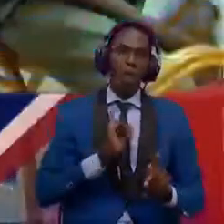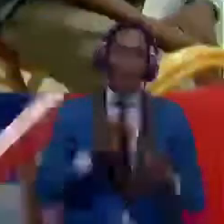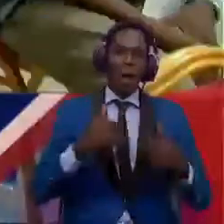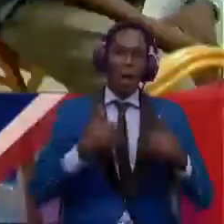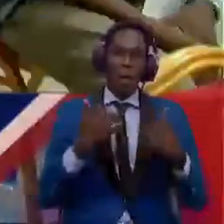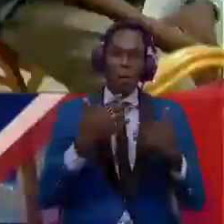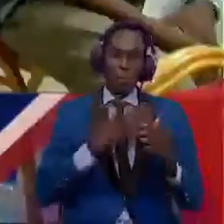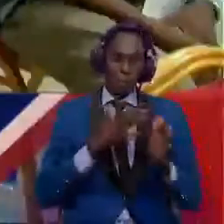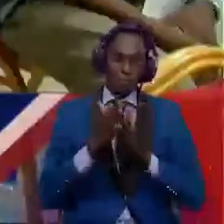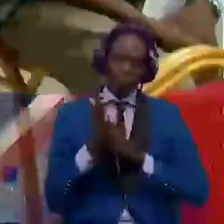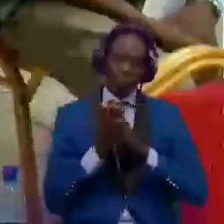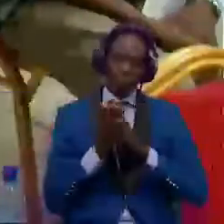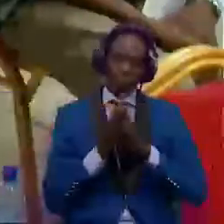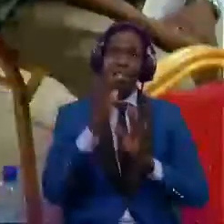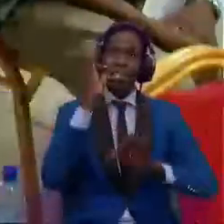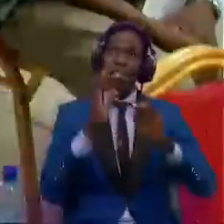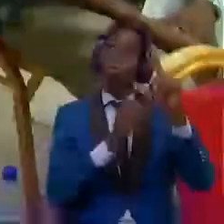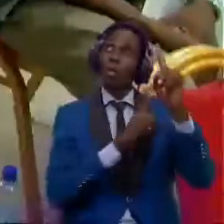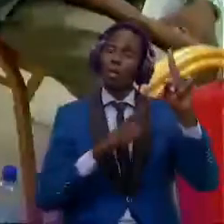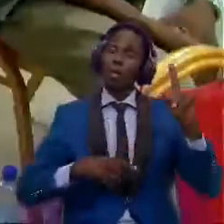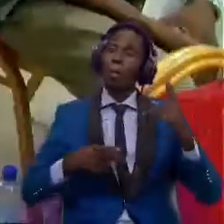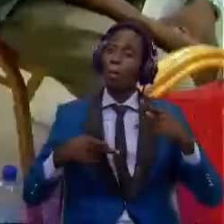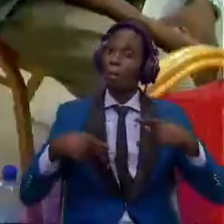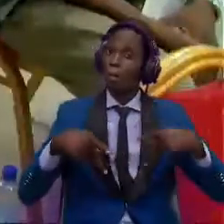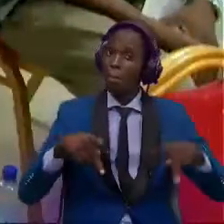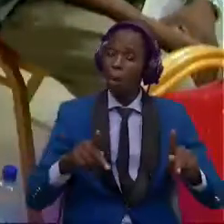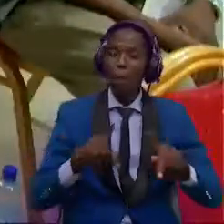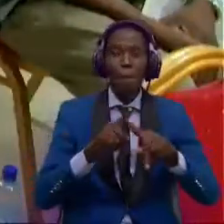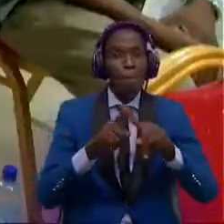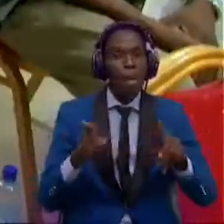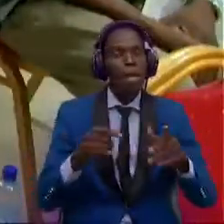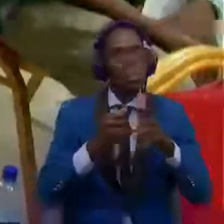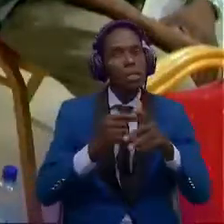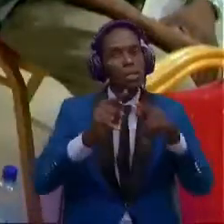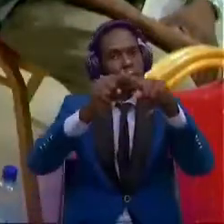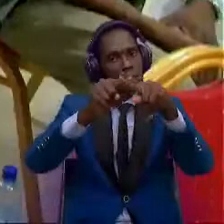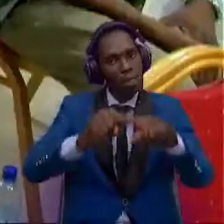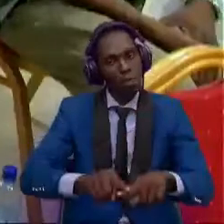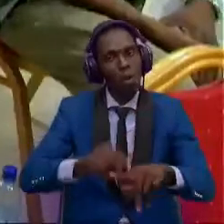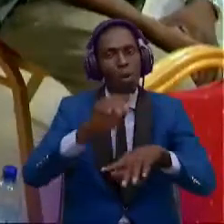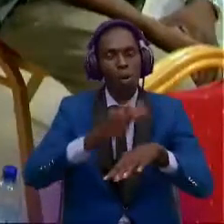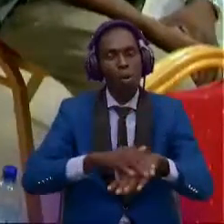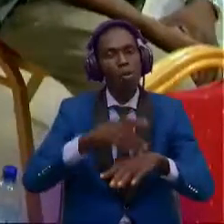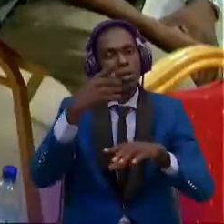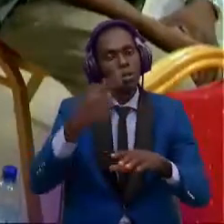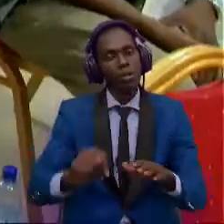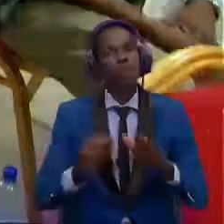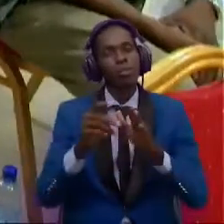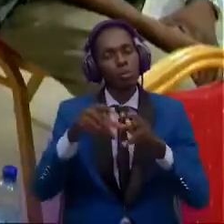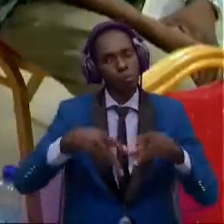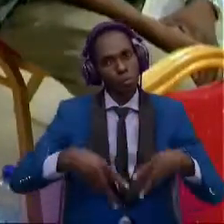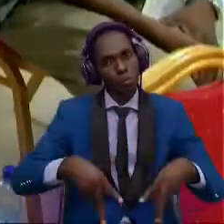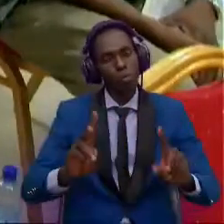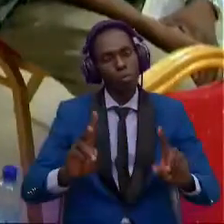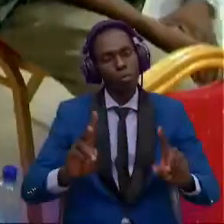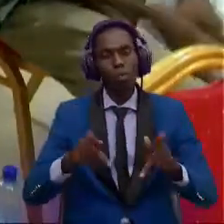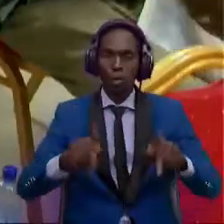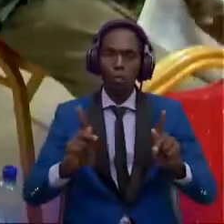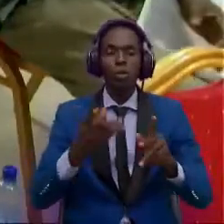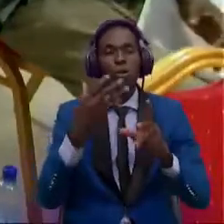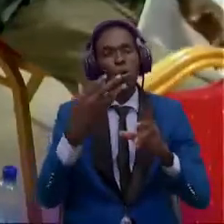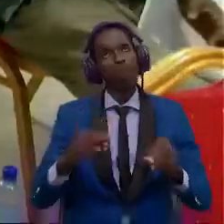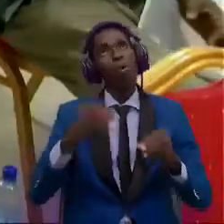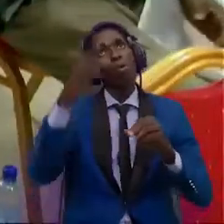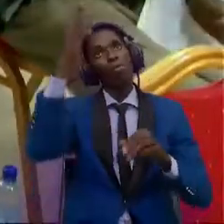go, but on the basis of the will of God for the moment, if the Lord permit. And